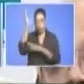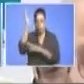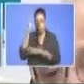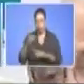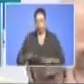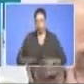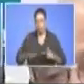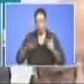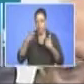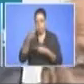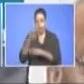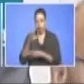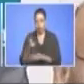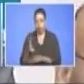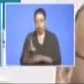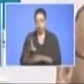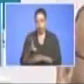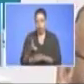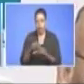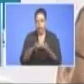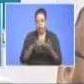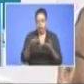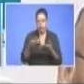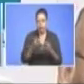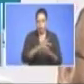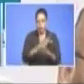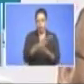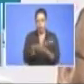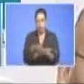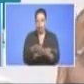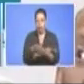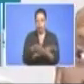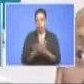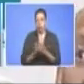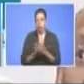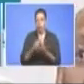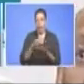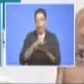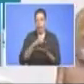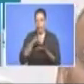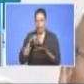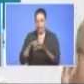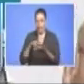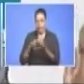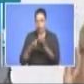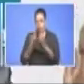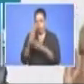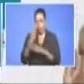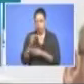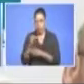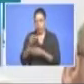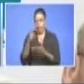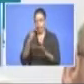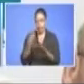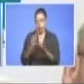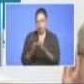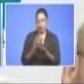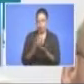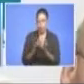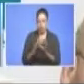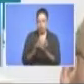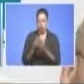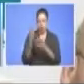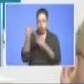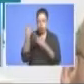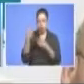livelihood, well-being, and purchasing power. I stand with them on the expectation that fiscal responsibility is to